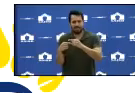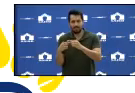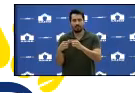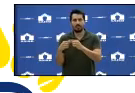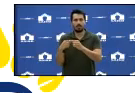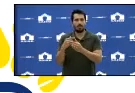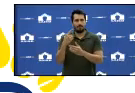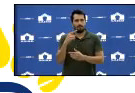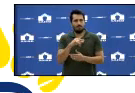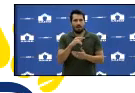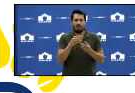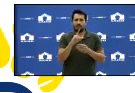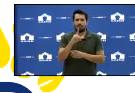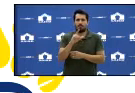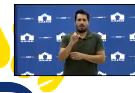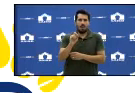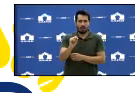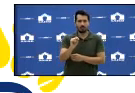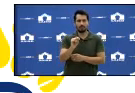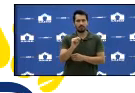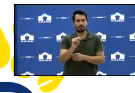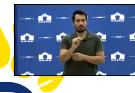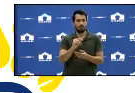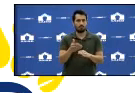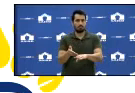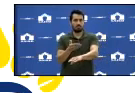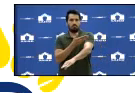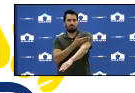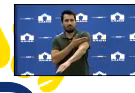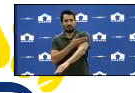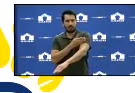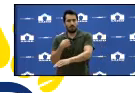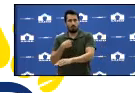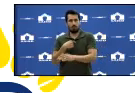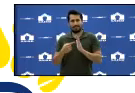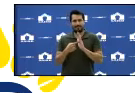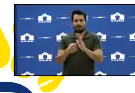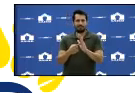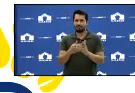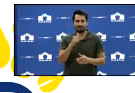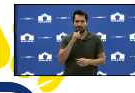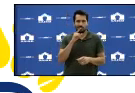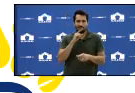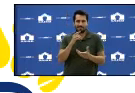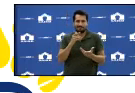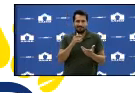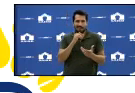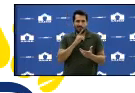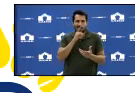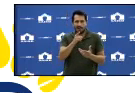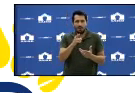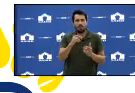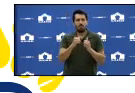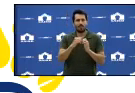that loss. And here in SAISD, we have demonstrated that that's not the case. In